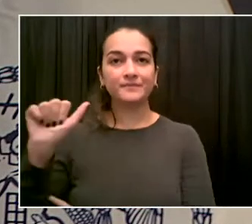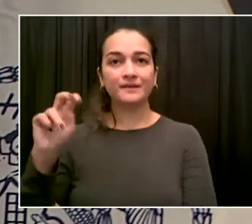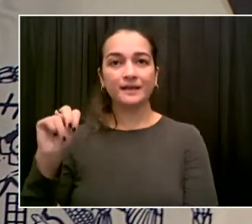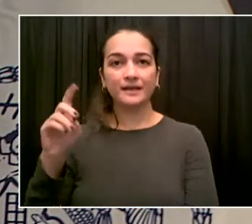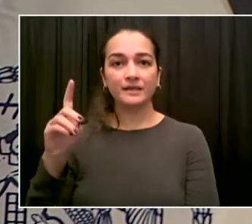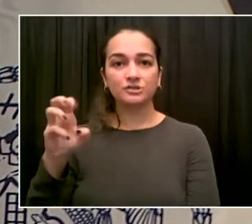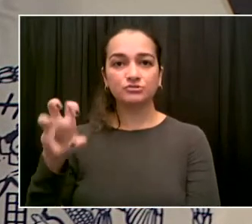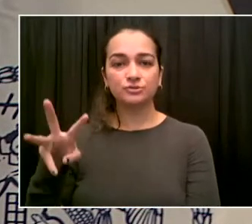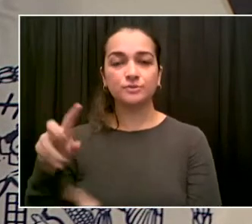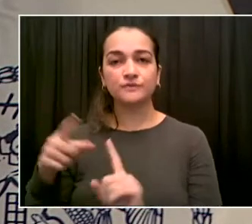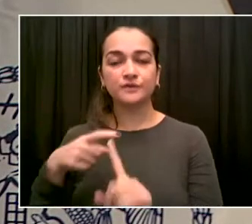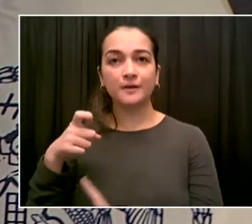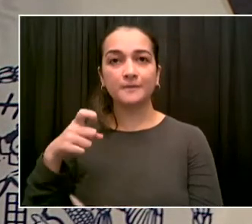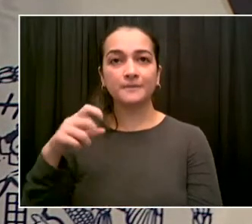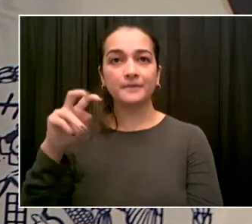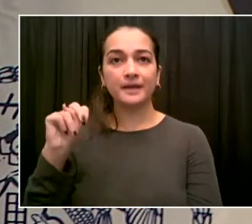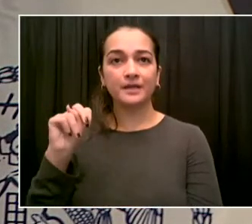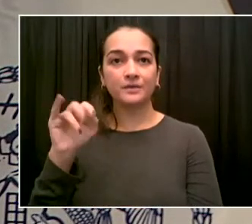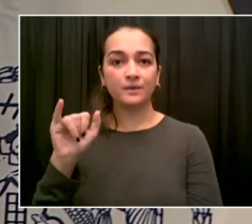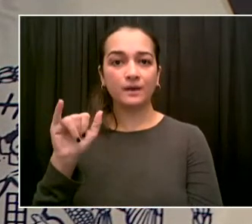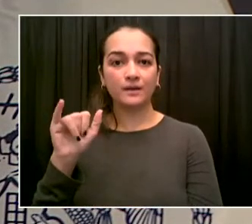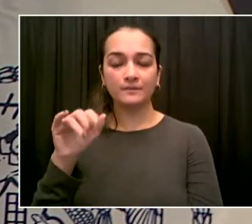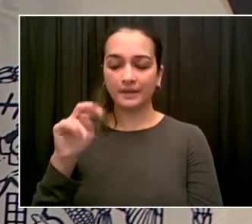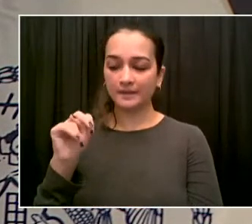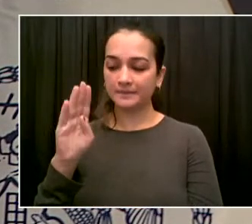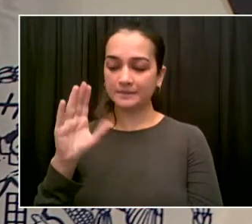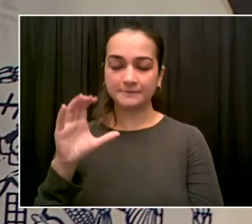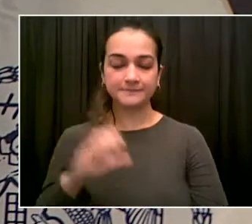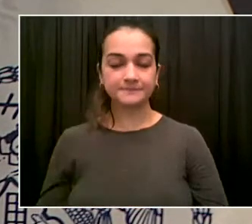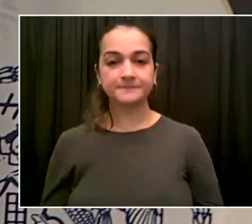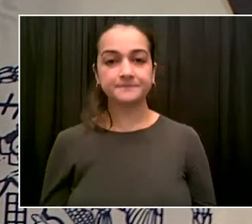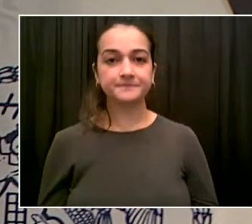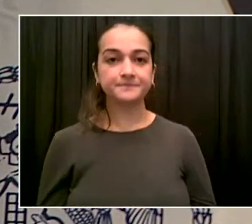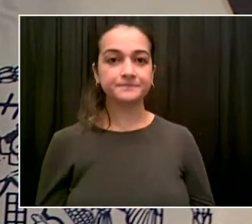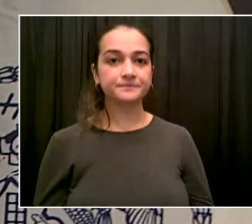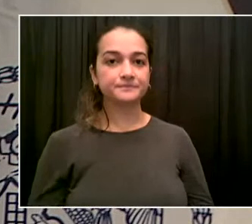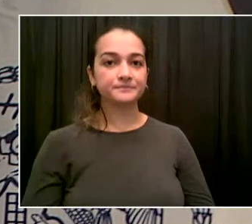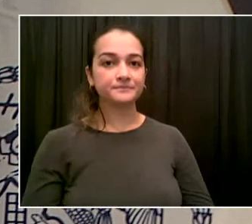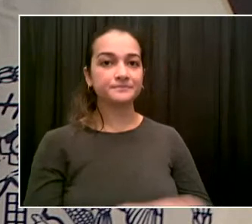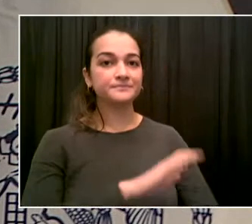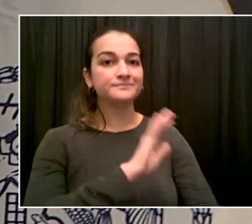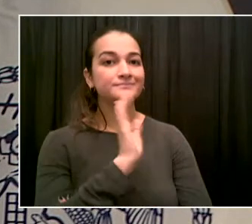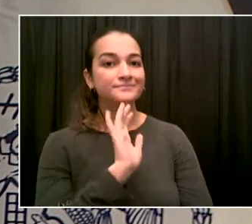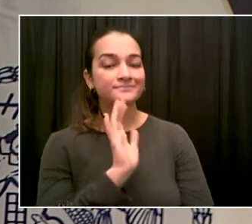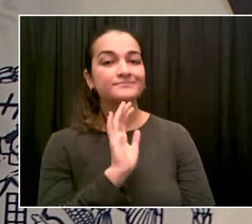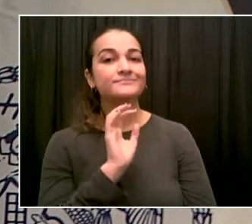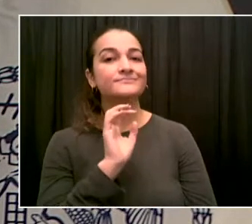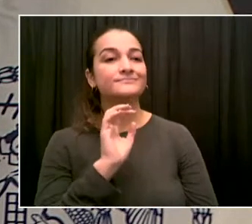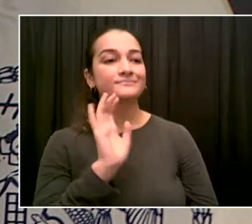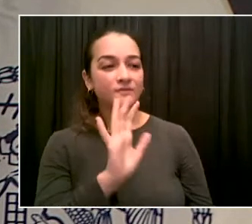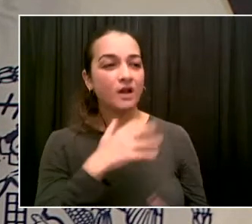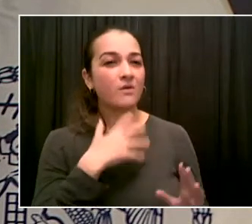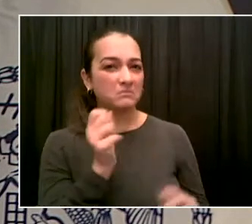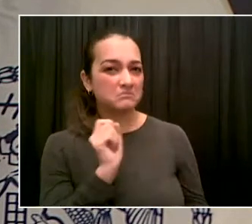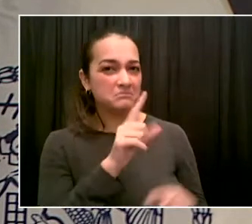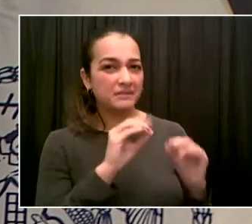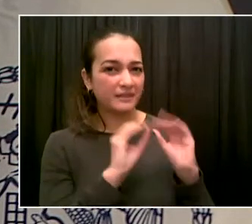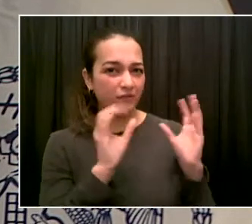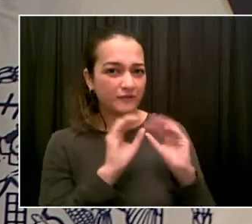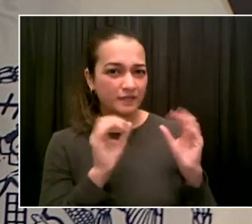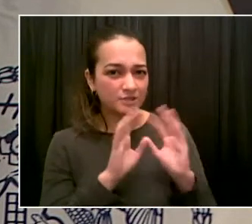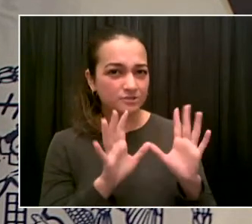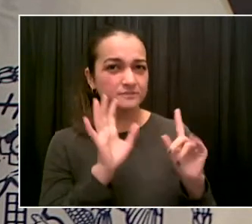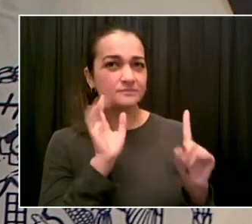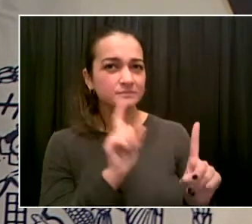I want to try to clarify here about whether there's no impact on city services today or a